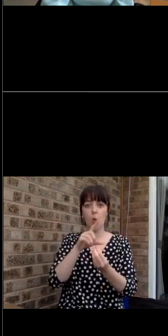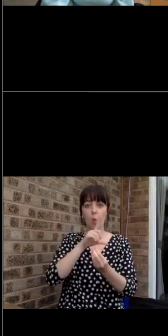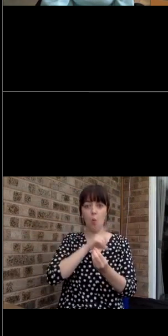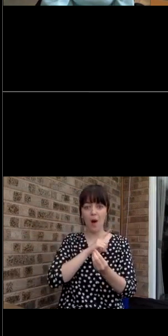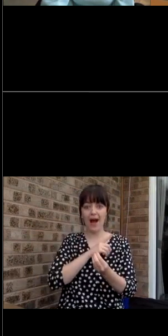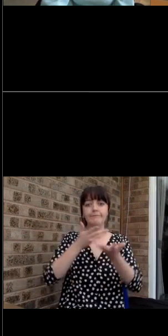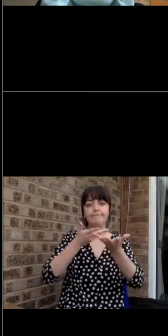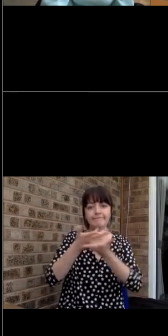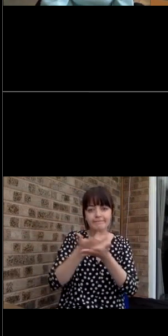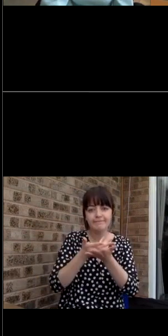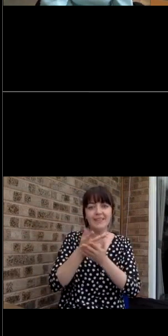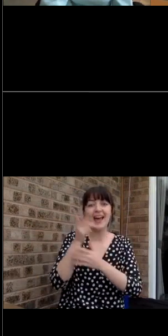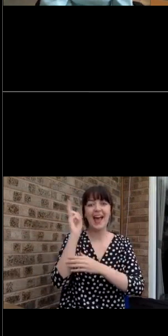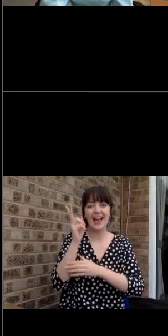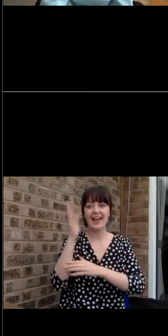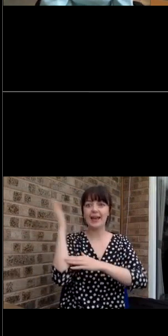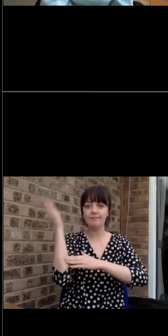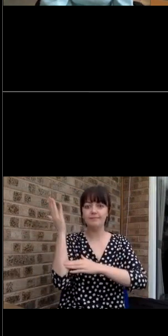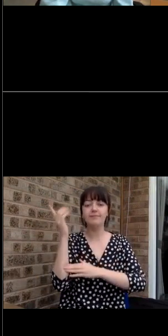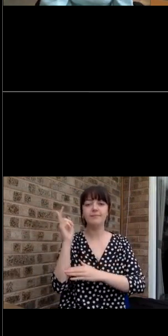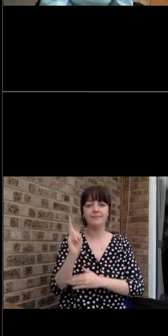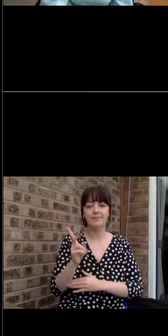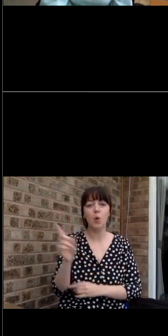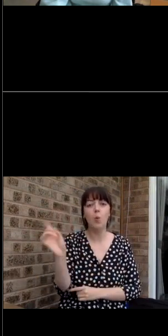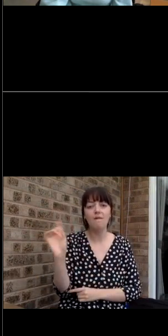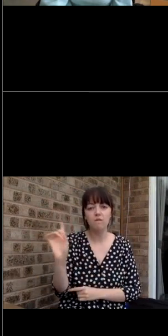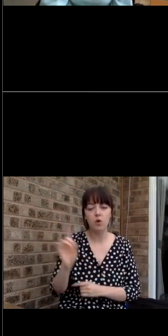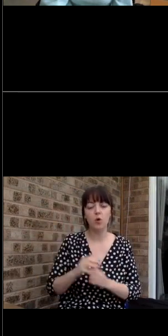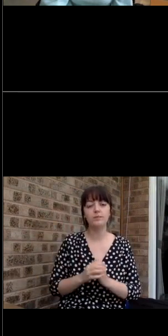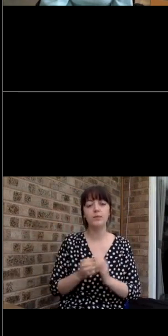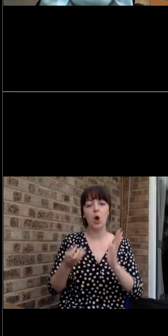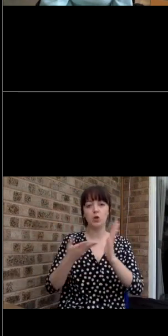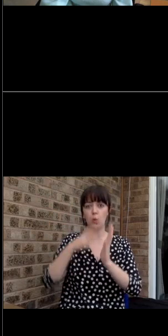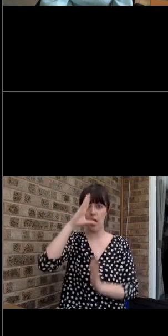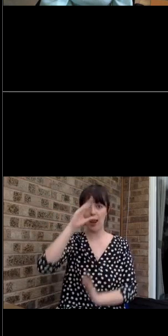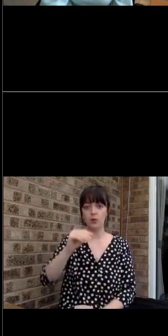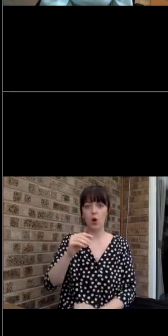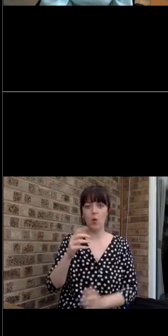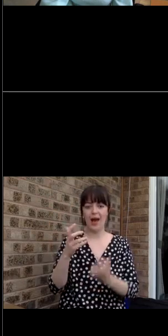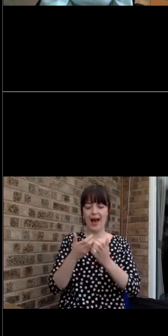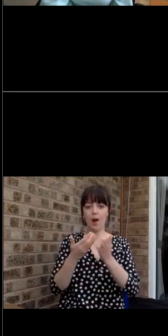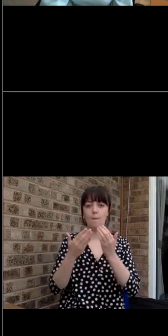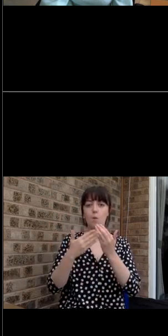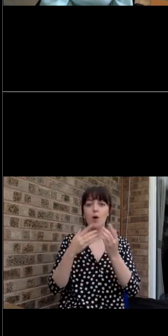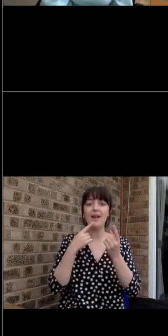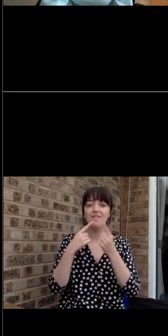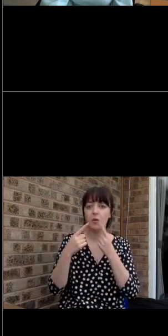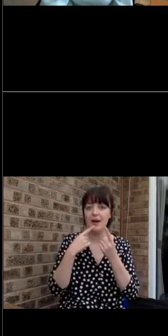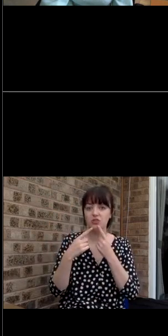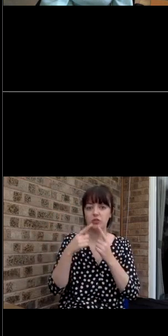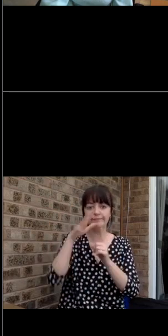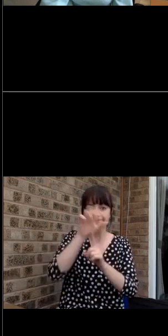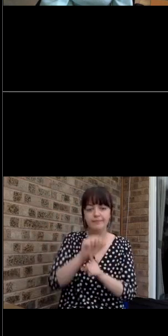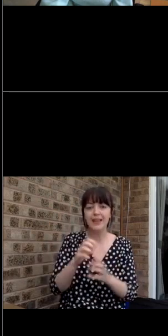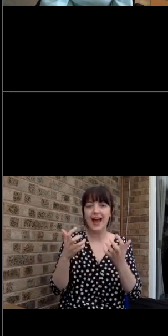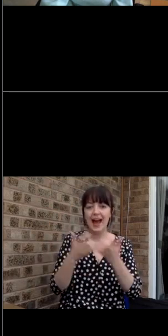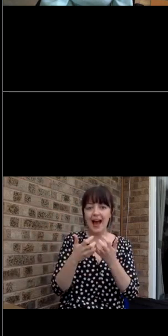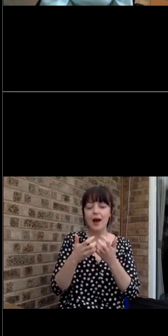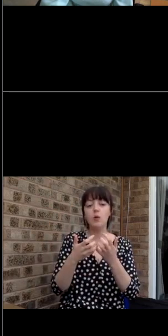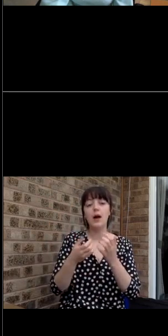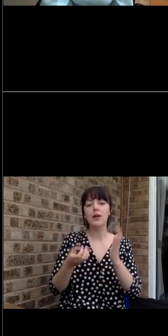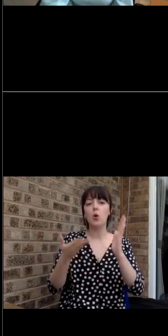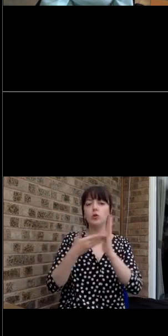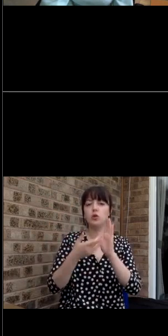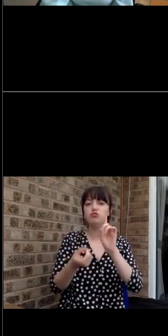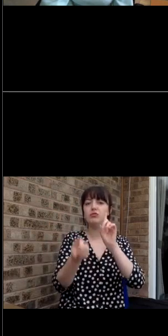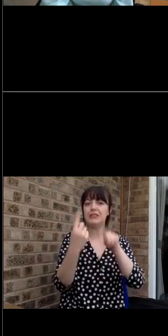consulting again. We'll also let you know how to find out more information and how to submit an official response to the consultation.